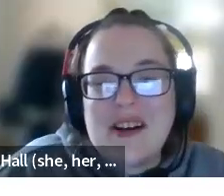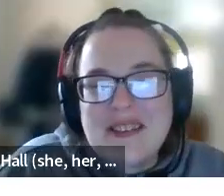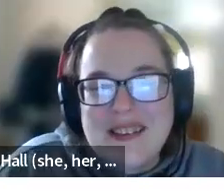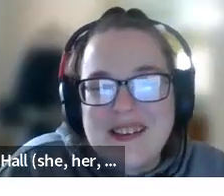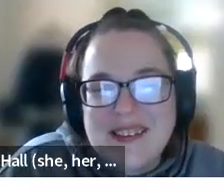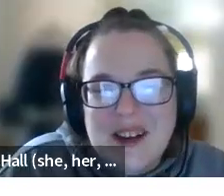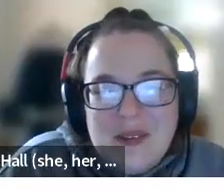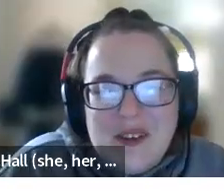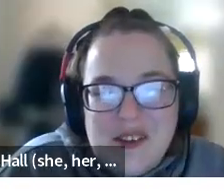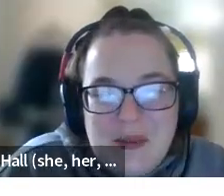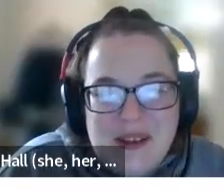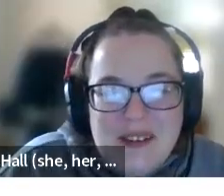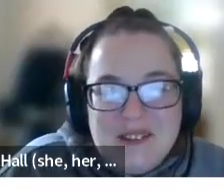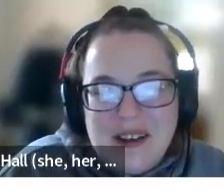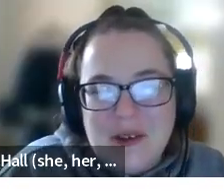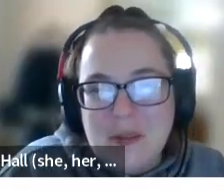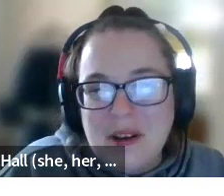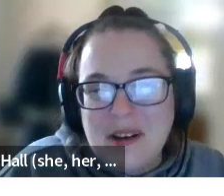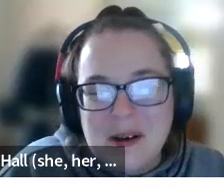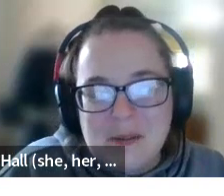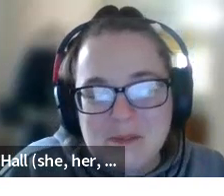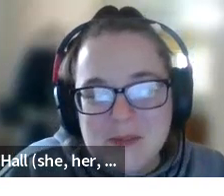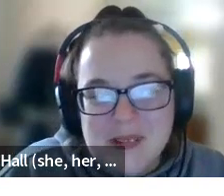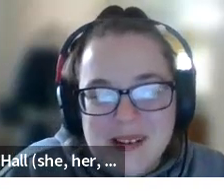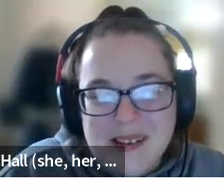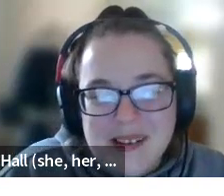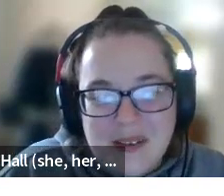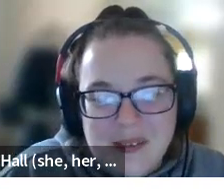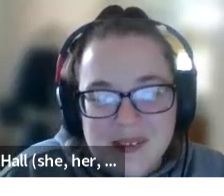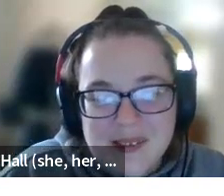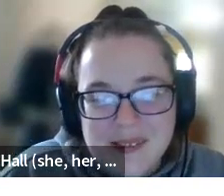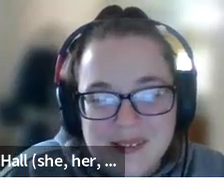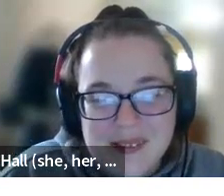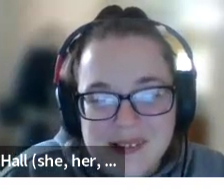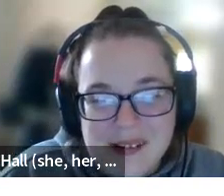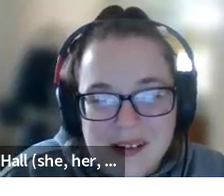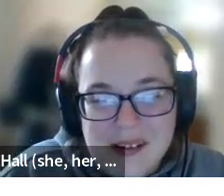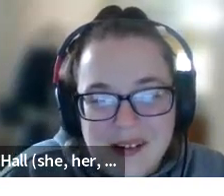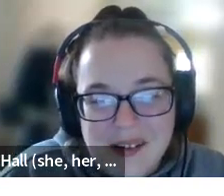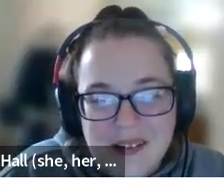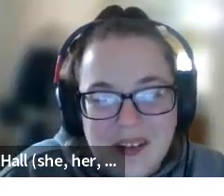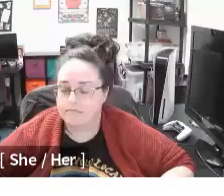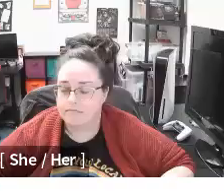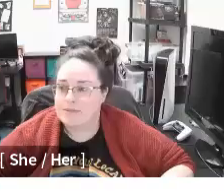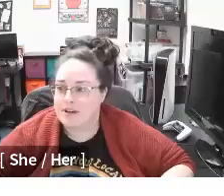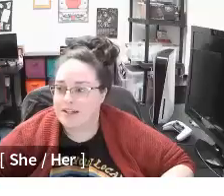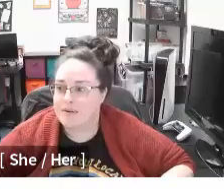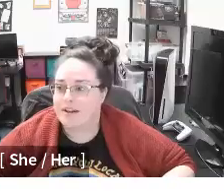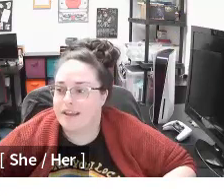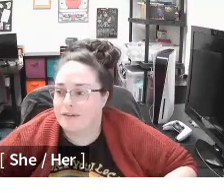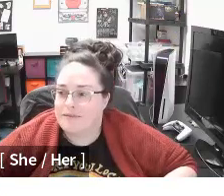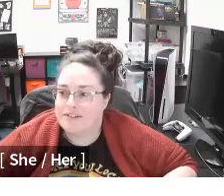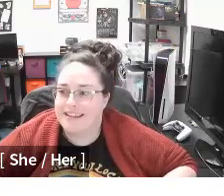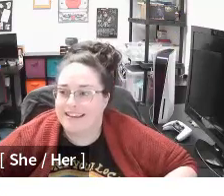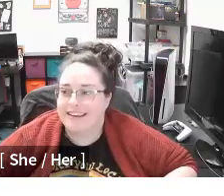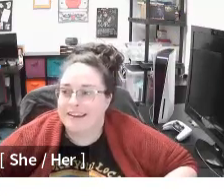a large garden. I'm a little space confined, but you know, Also, I'm that so happens. sorry. I just wanted